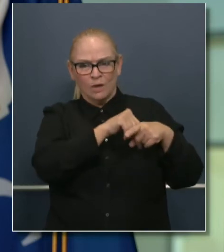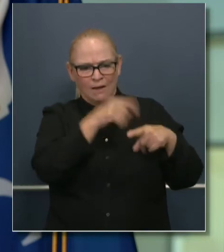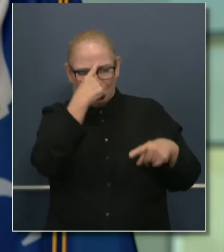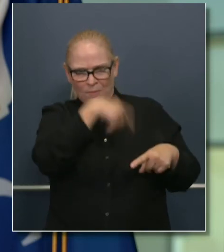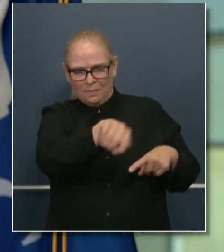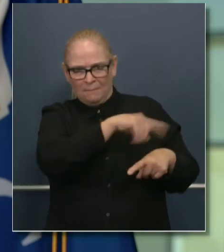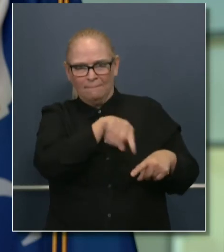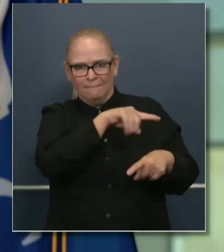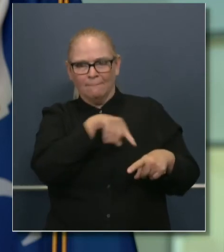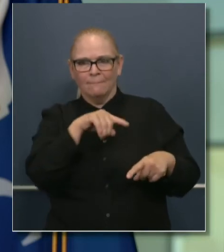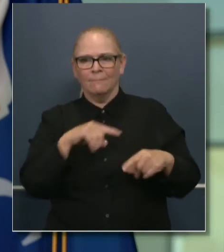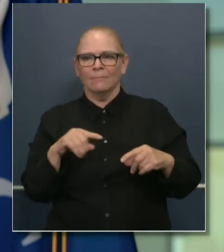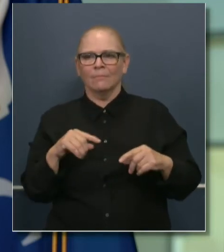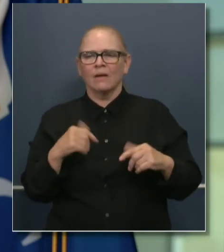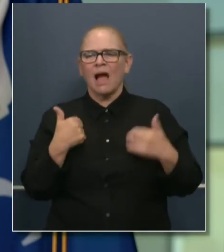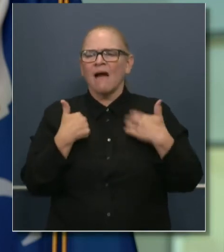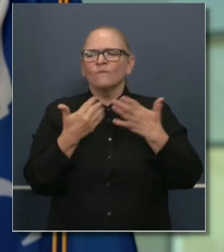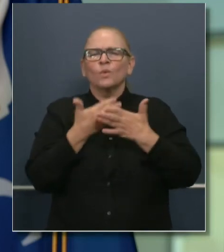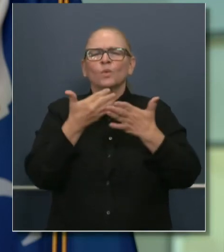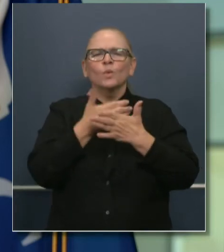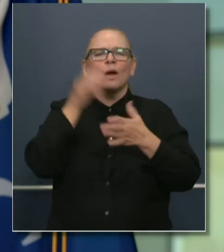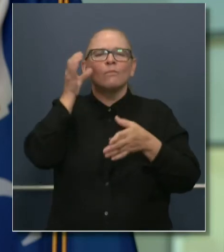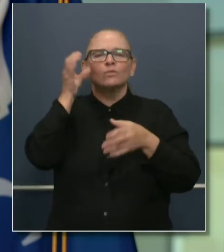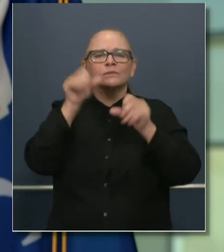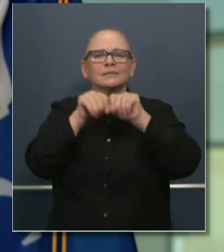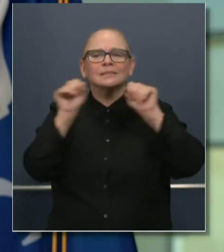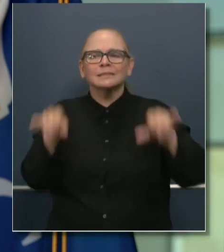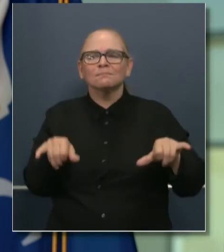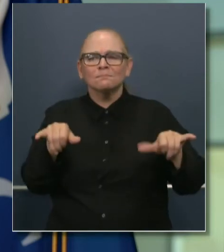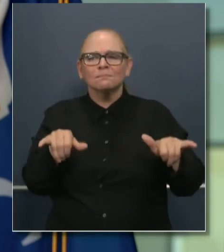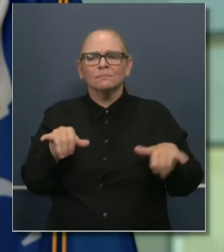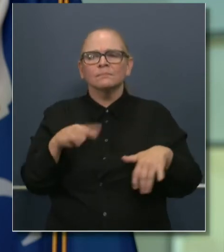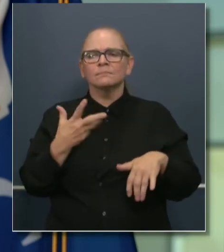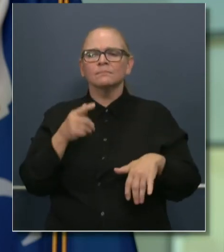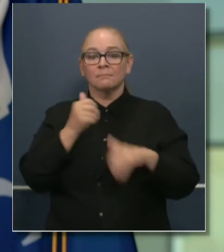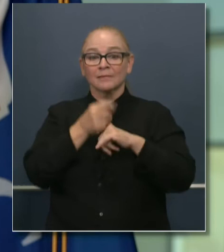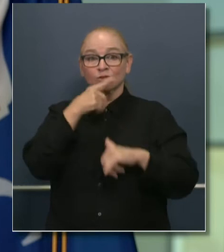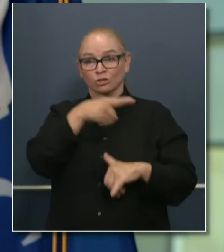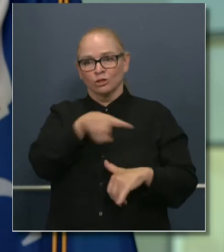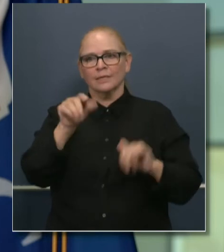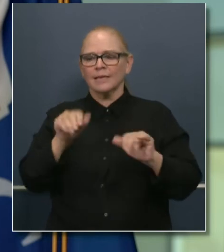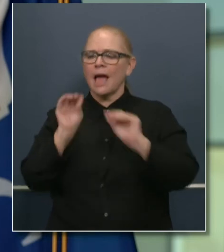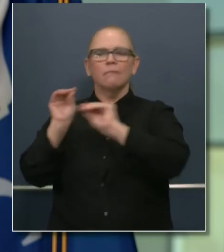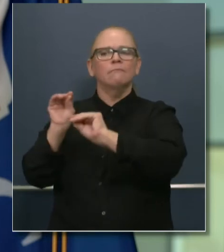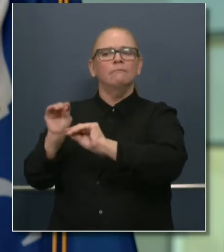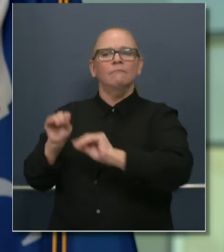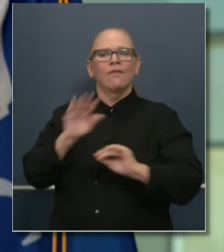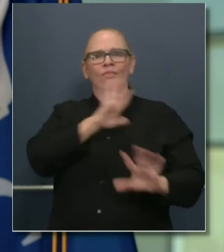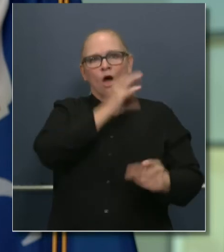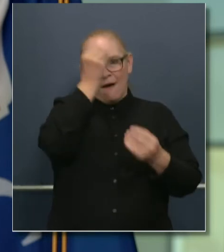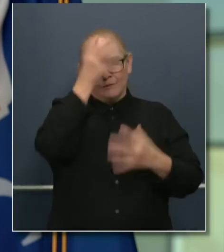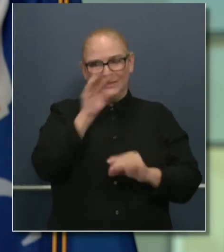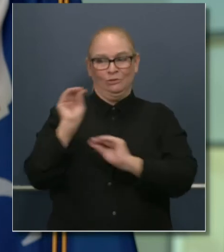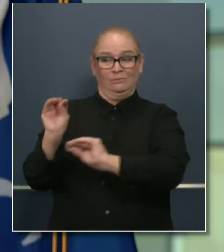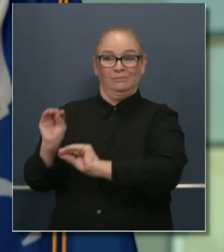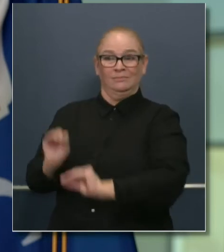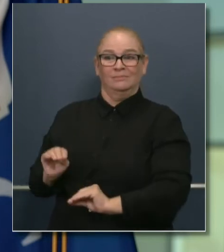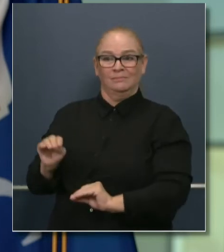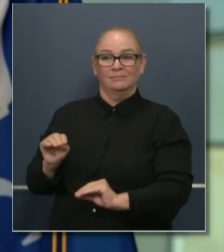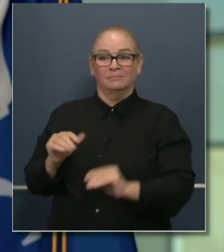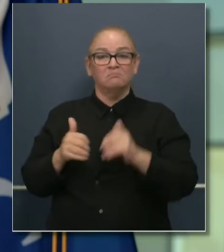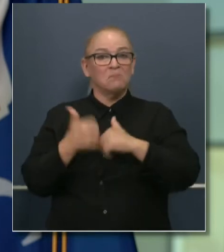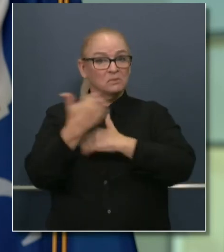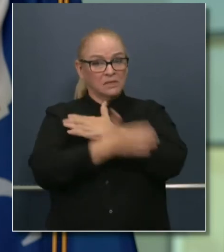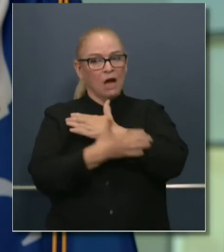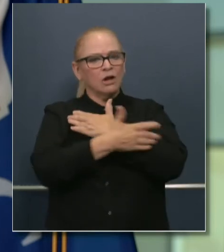been very fortunate to have the opting in of the vast majority of counties into the statewide database system.